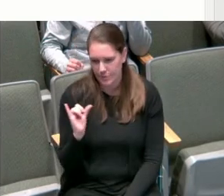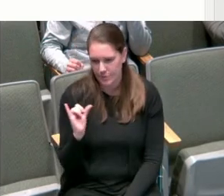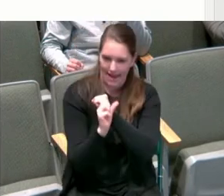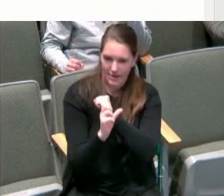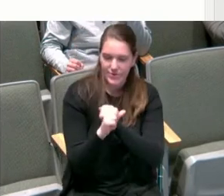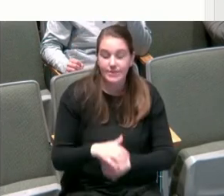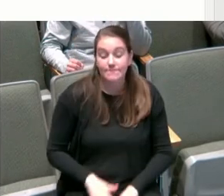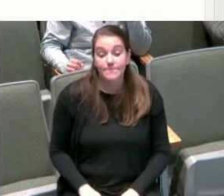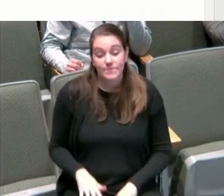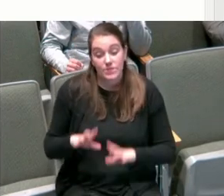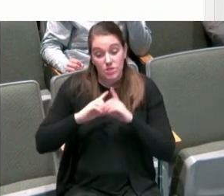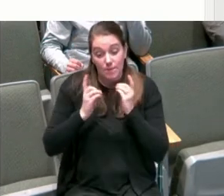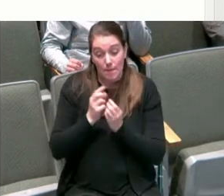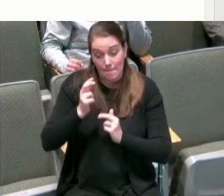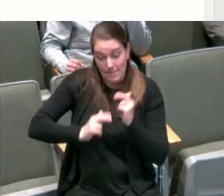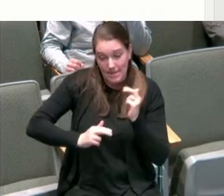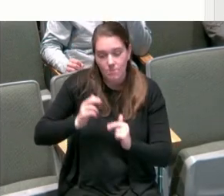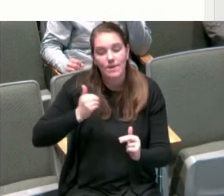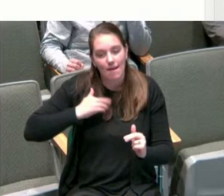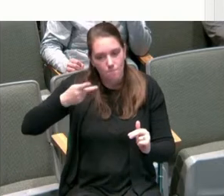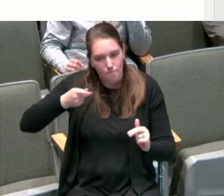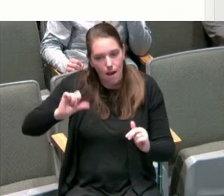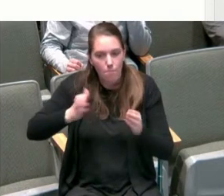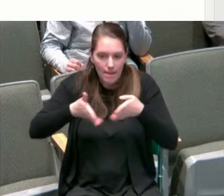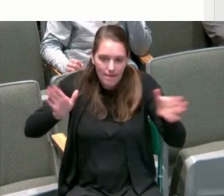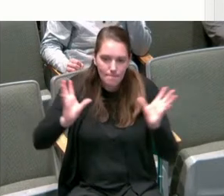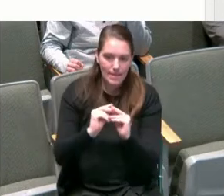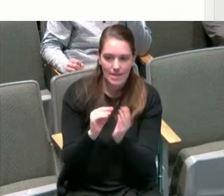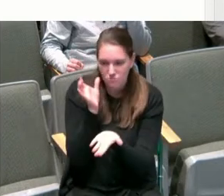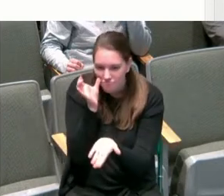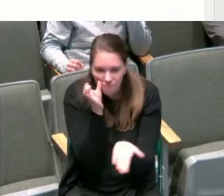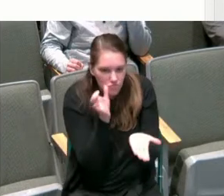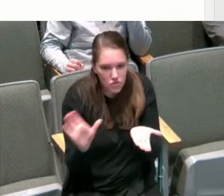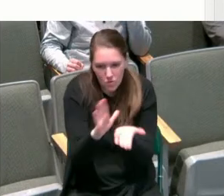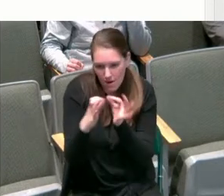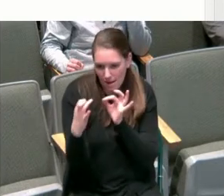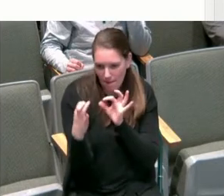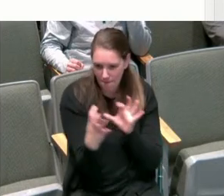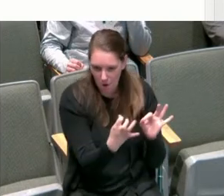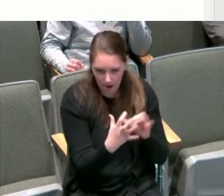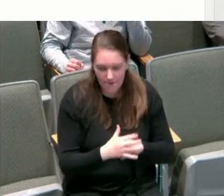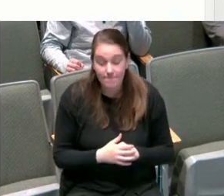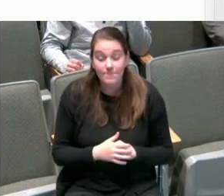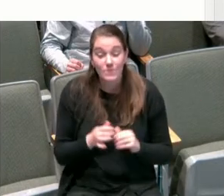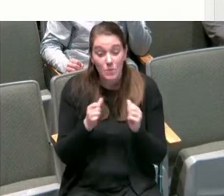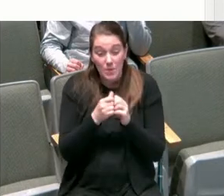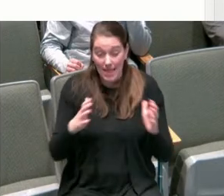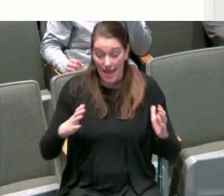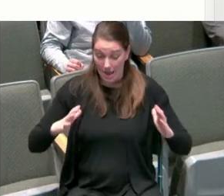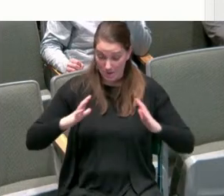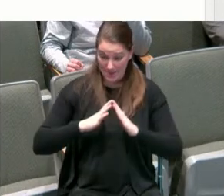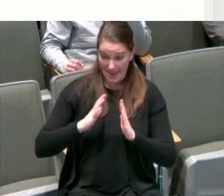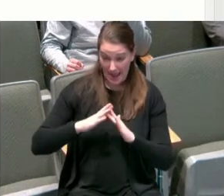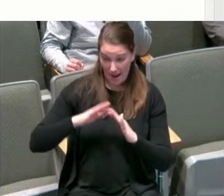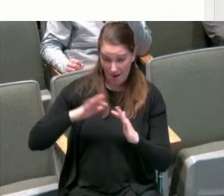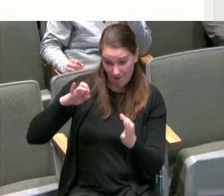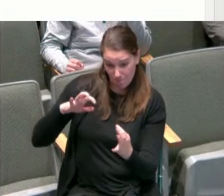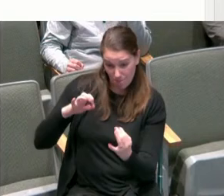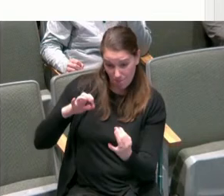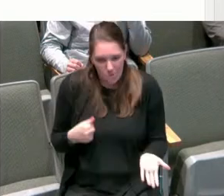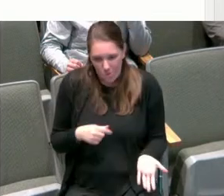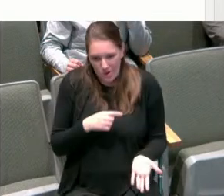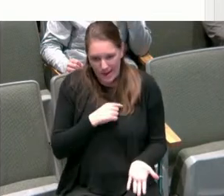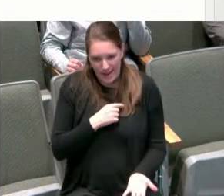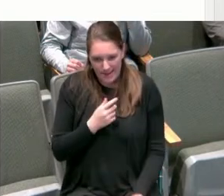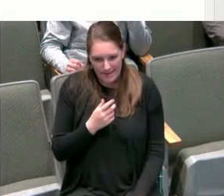committee has organized a public forum to seek your input because without Town input we